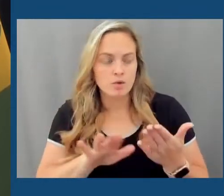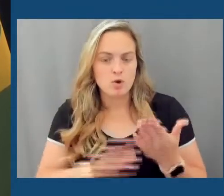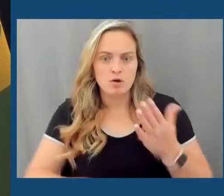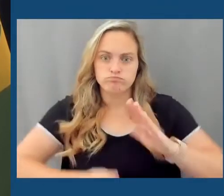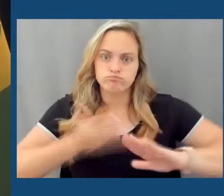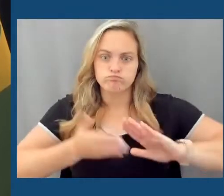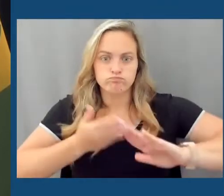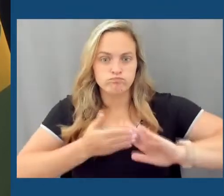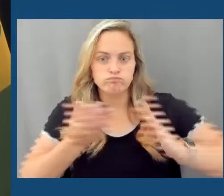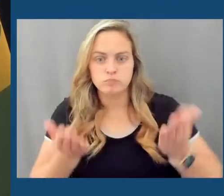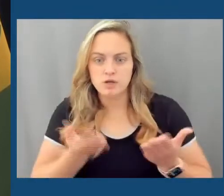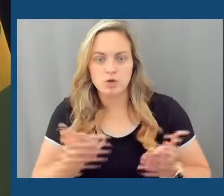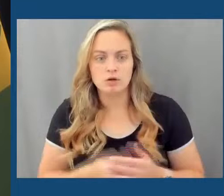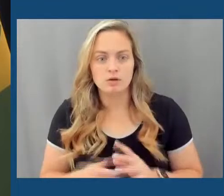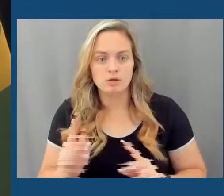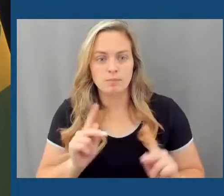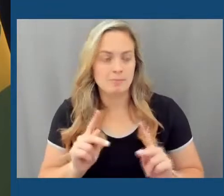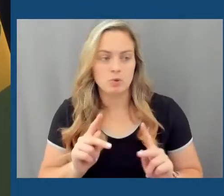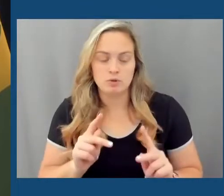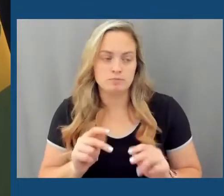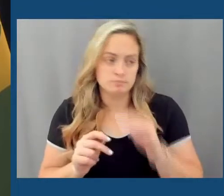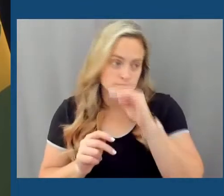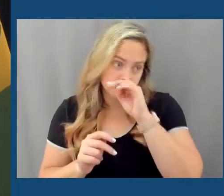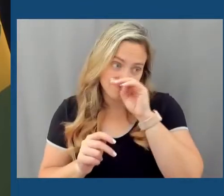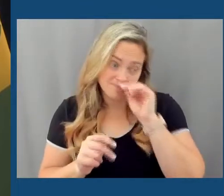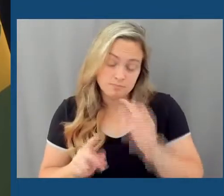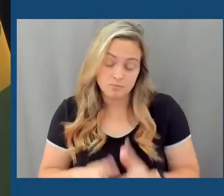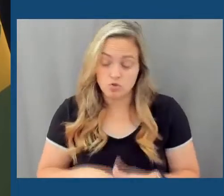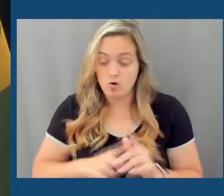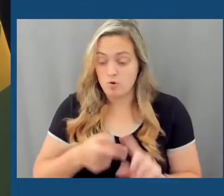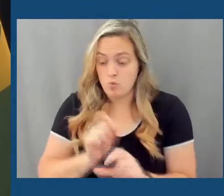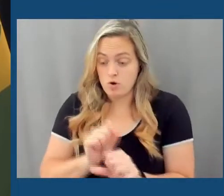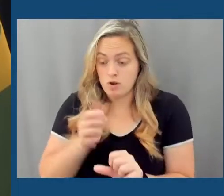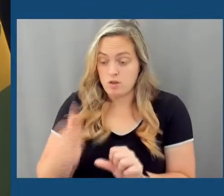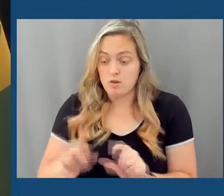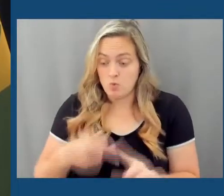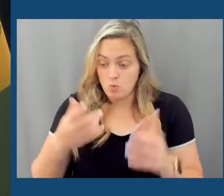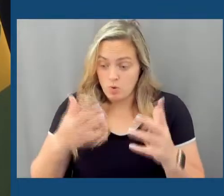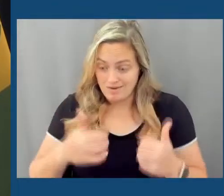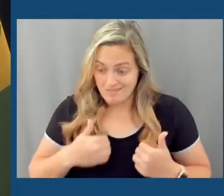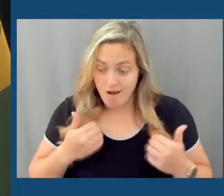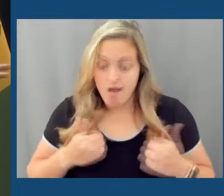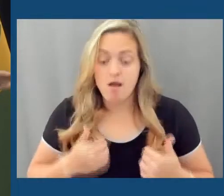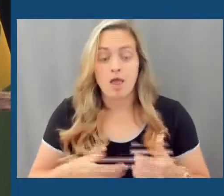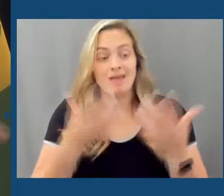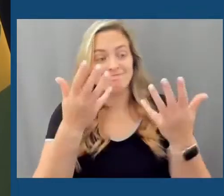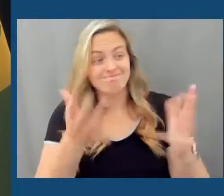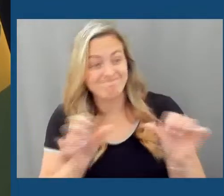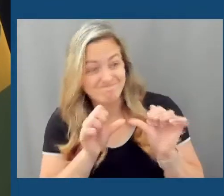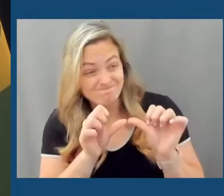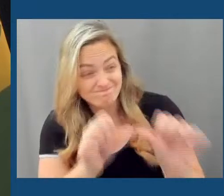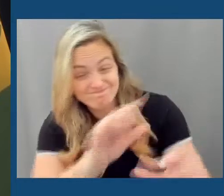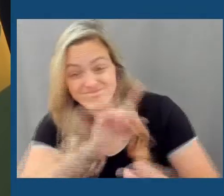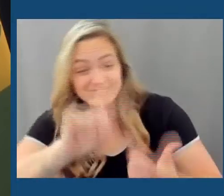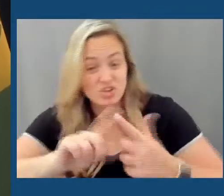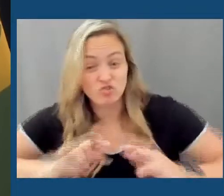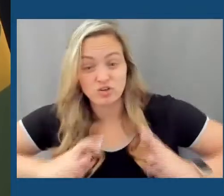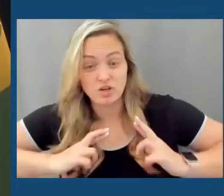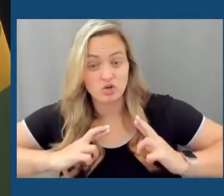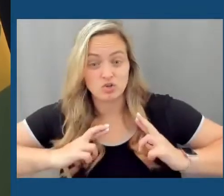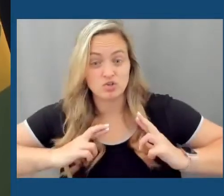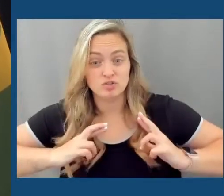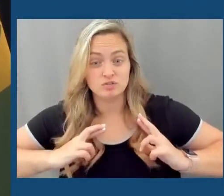here, that people just started when they were young and finished their careers. I mean, this was what we did here in upstate New York,